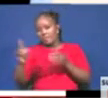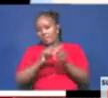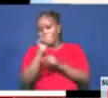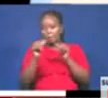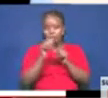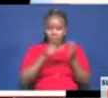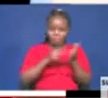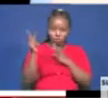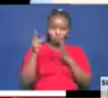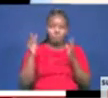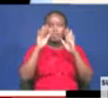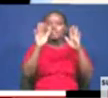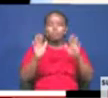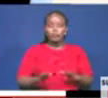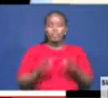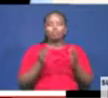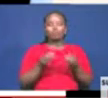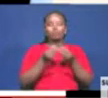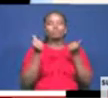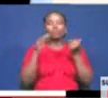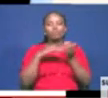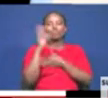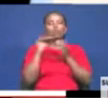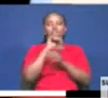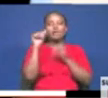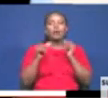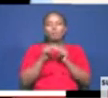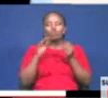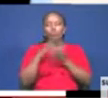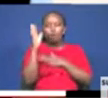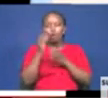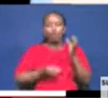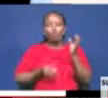the ever-growing nightmare of pending bills and necessitating the growth of